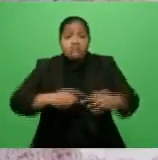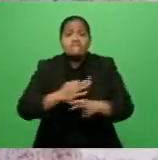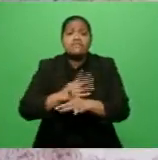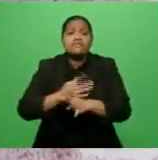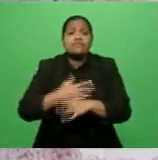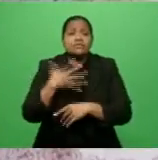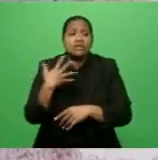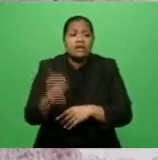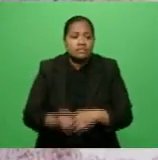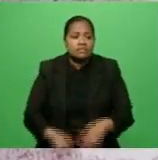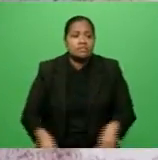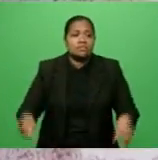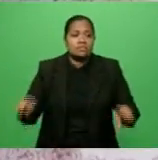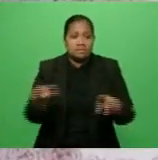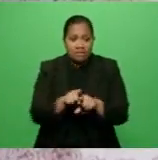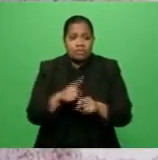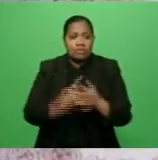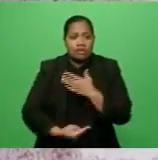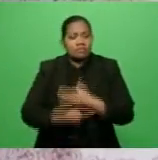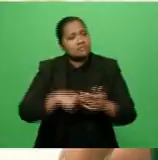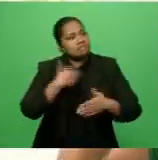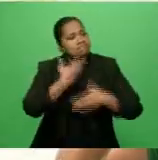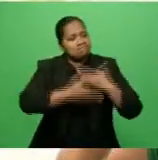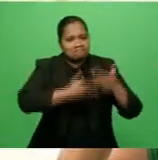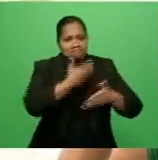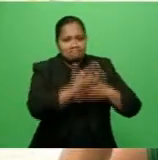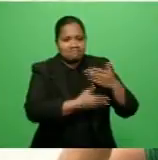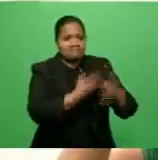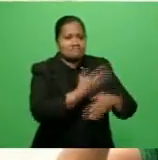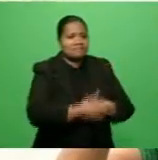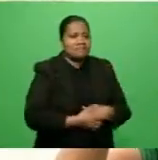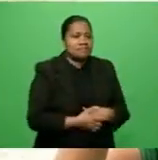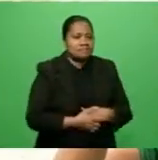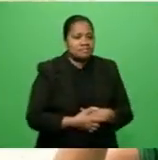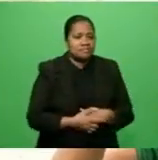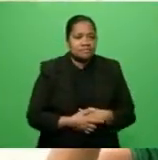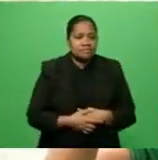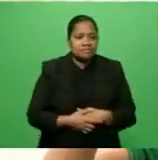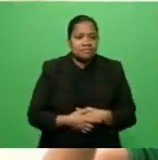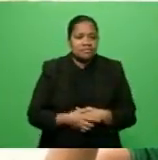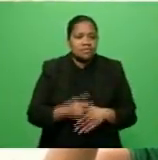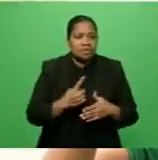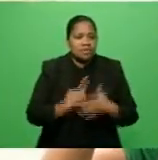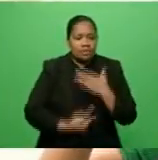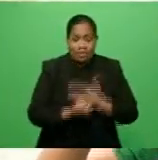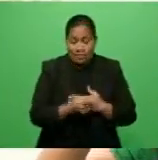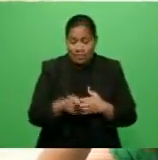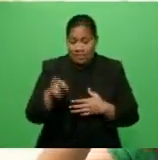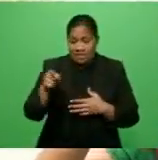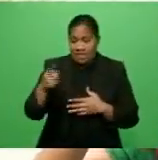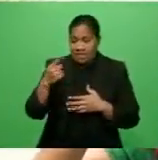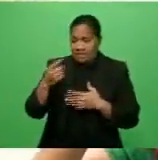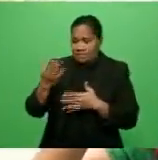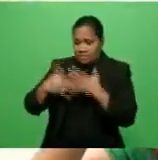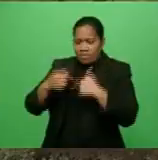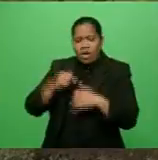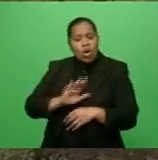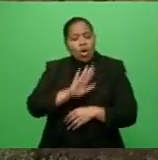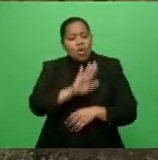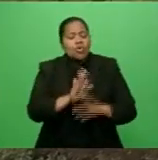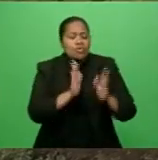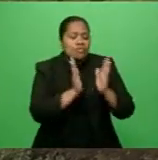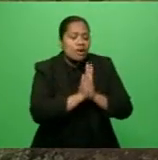my pastor and told about my dreams. And he told me that your prayers is